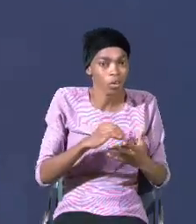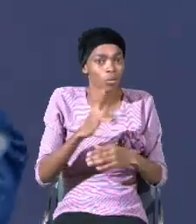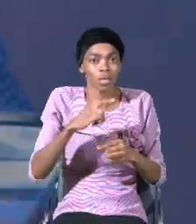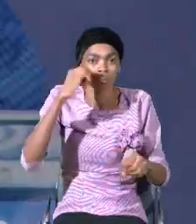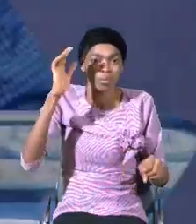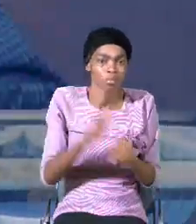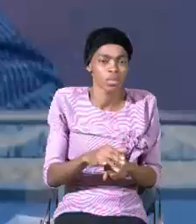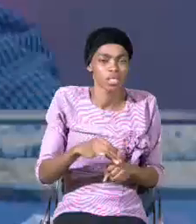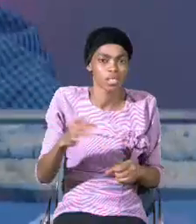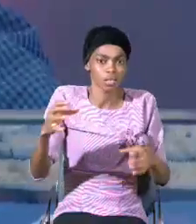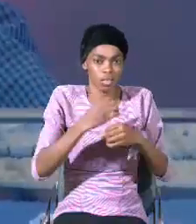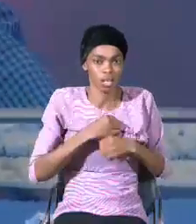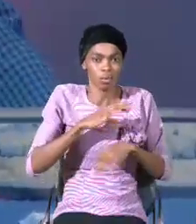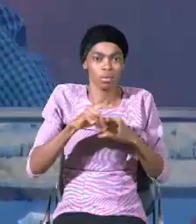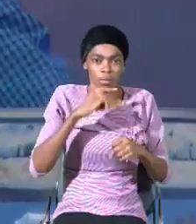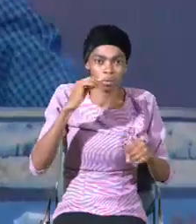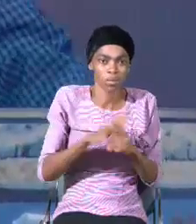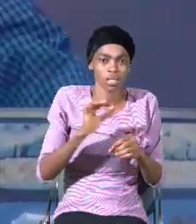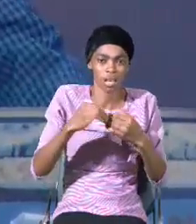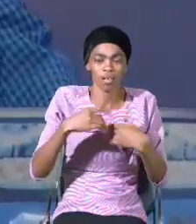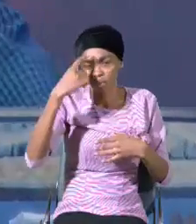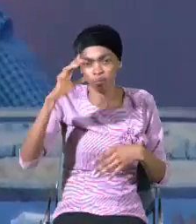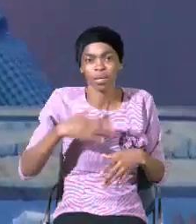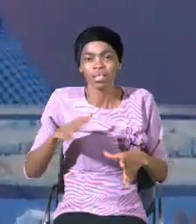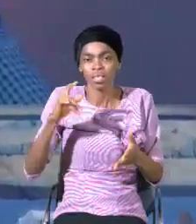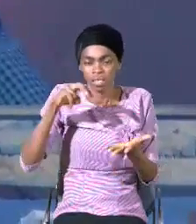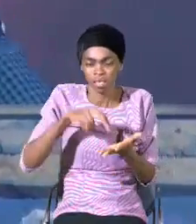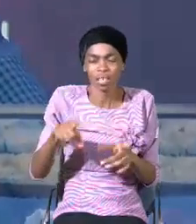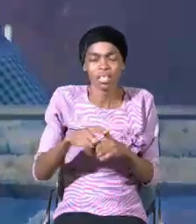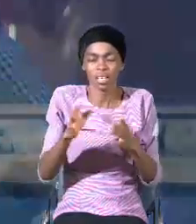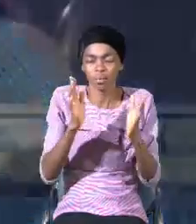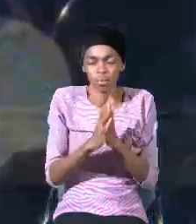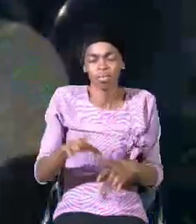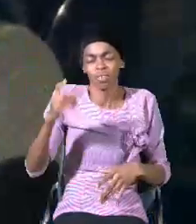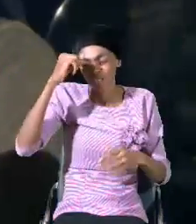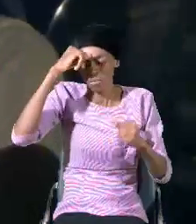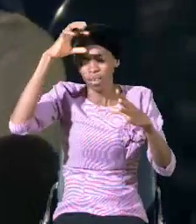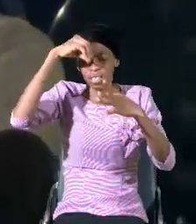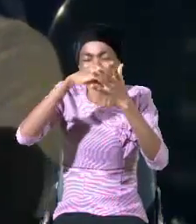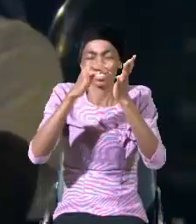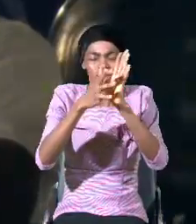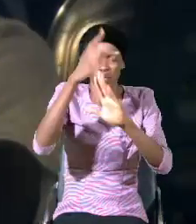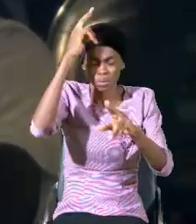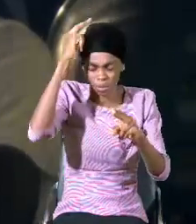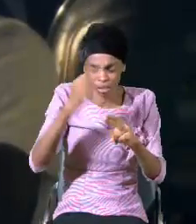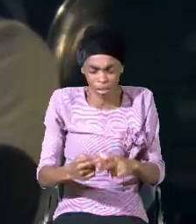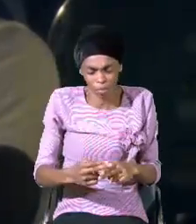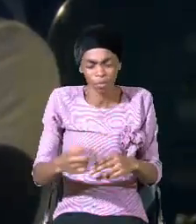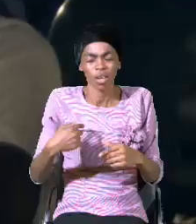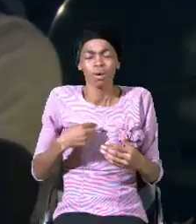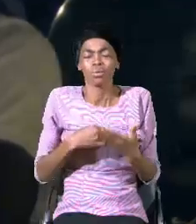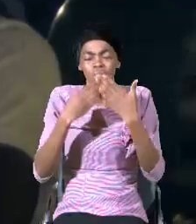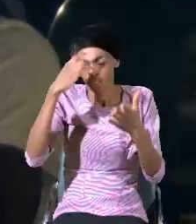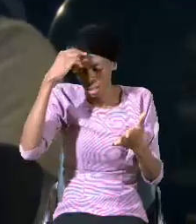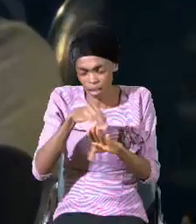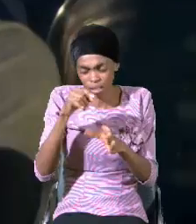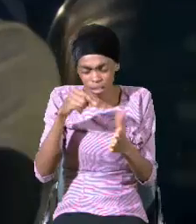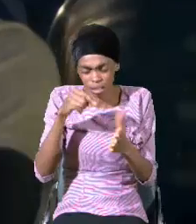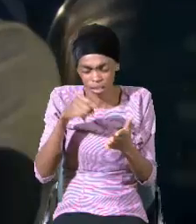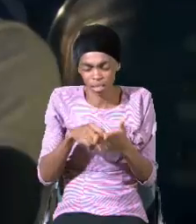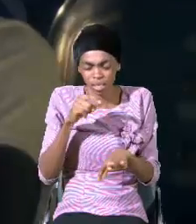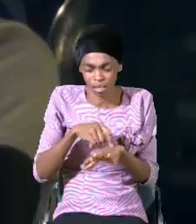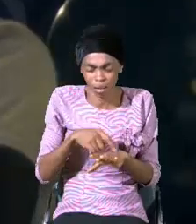on standing as I pray for you. Father, in the mighty name of Jesus, we thank you at this time. And